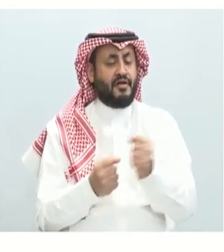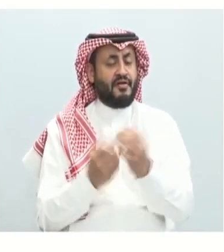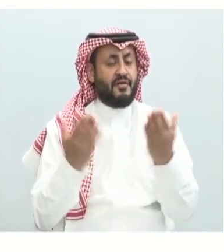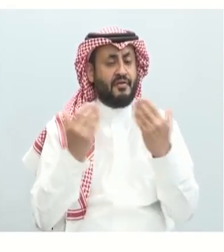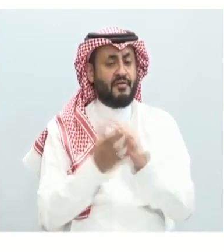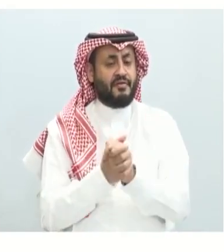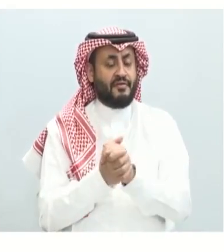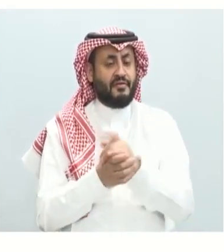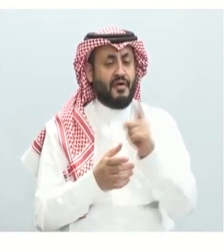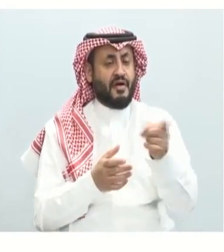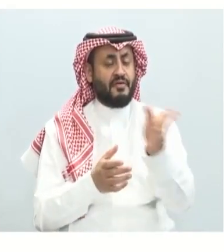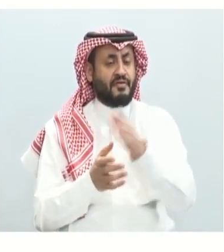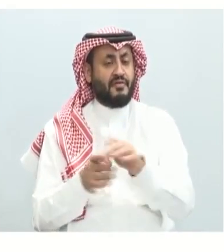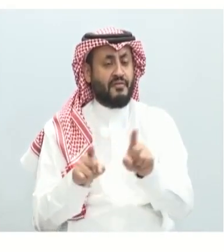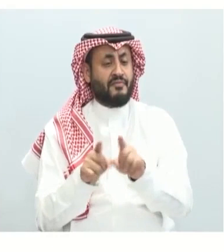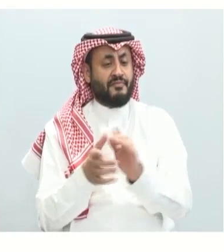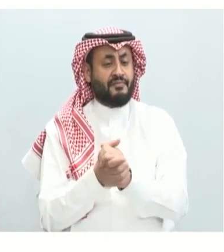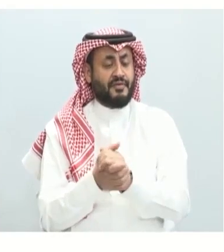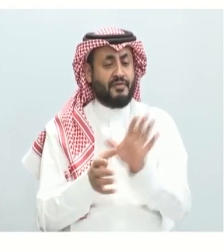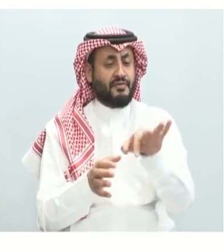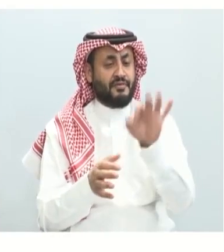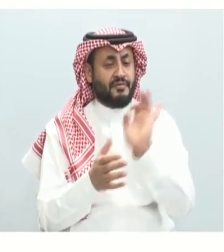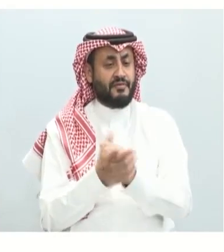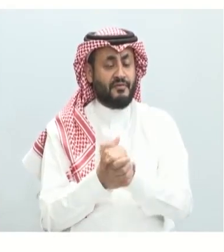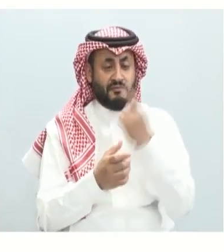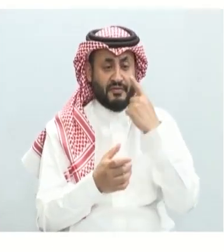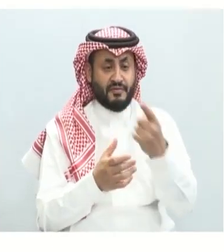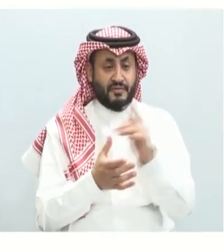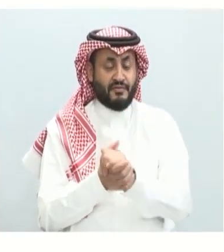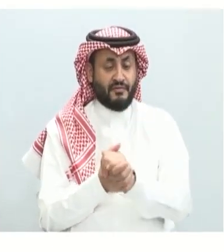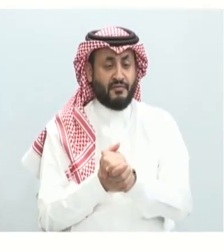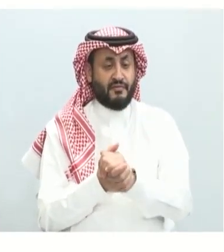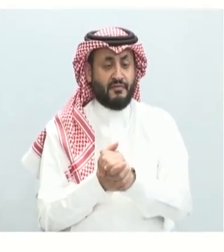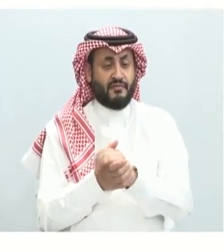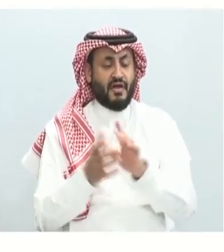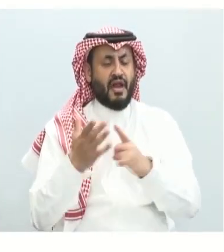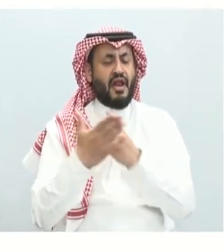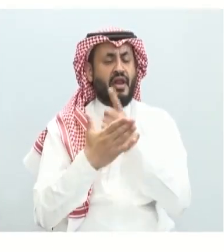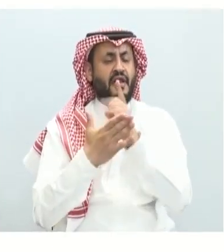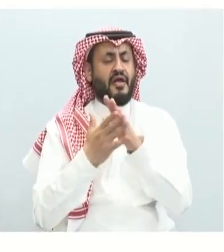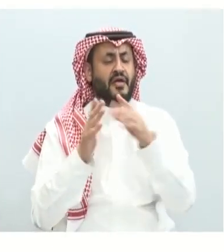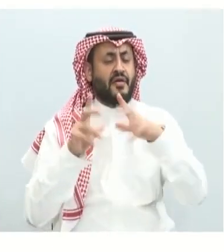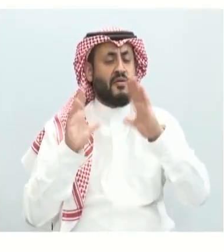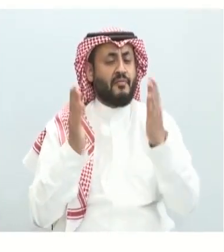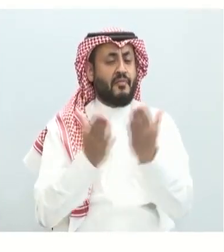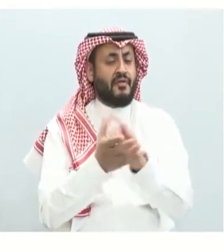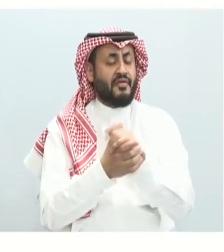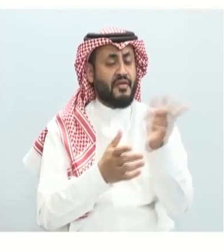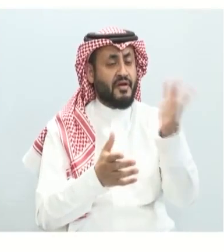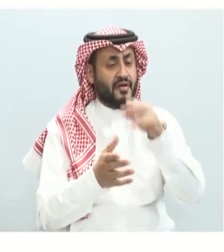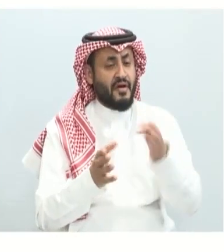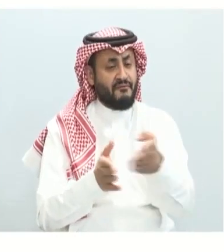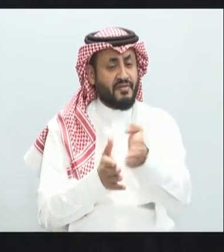you and your partner, you can choose or have a look at the town map you have in front of you, and then you can give